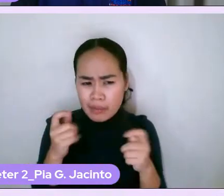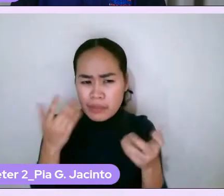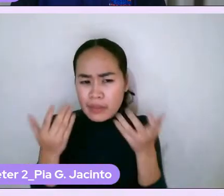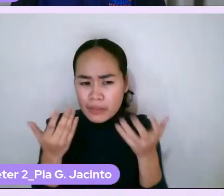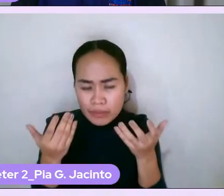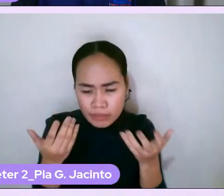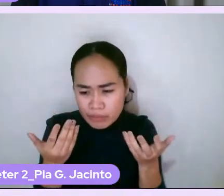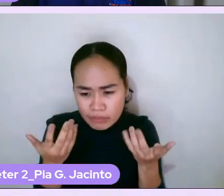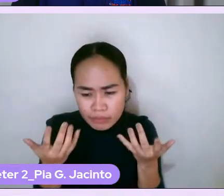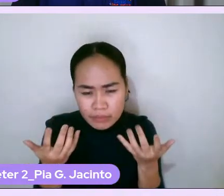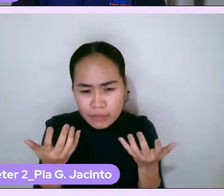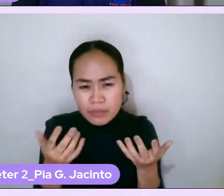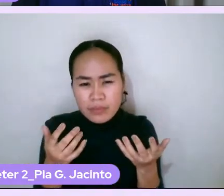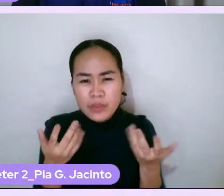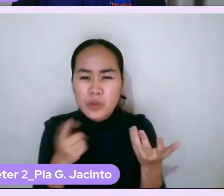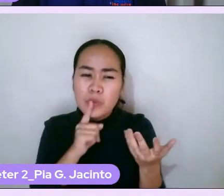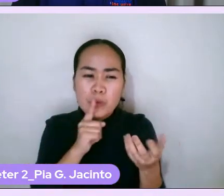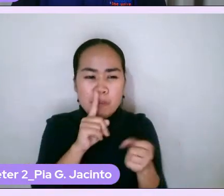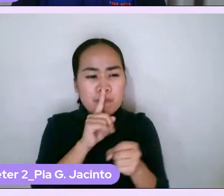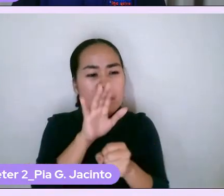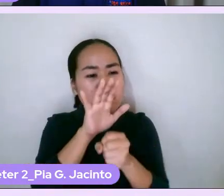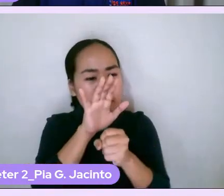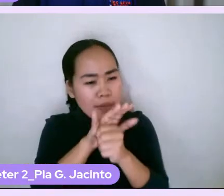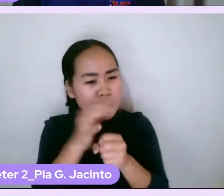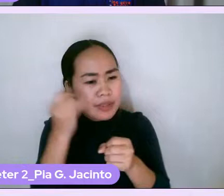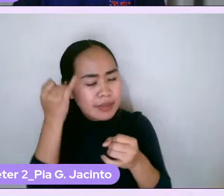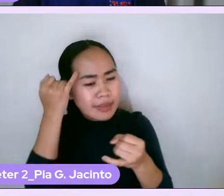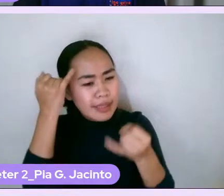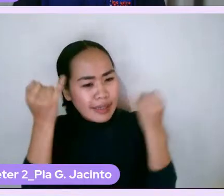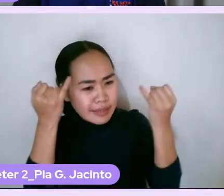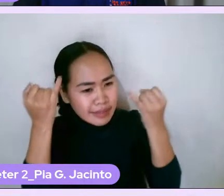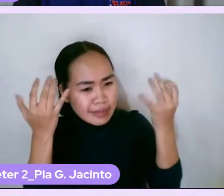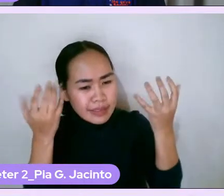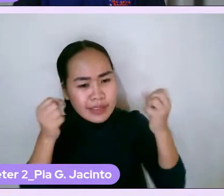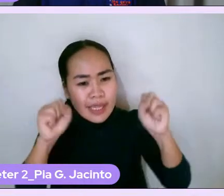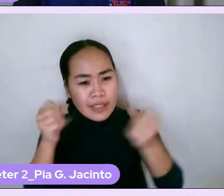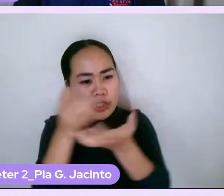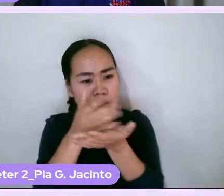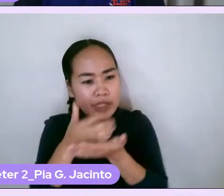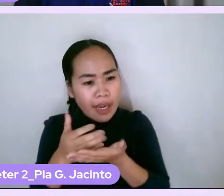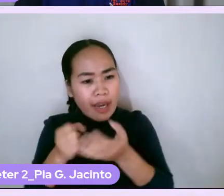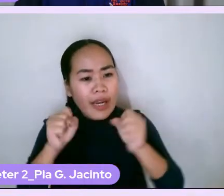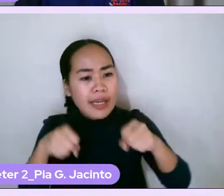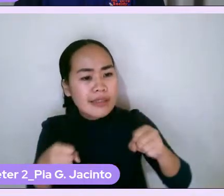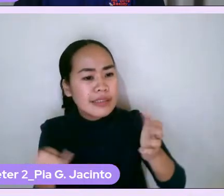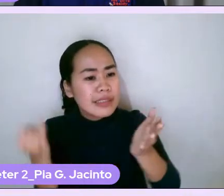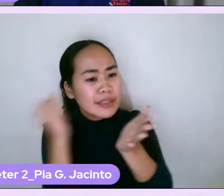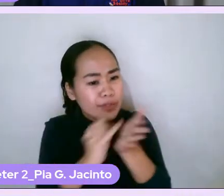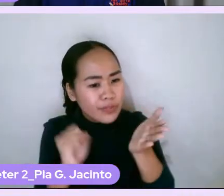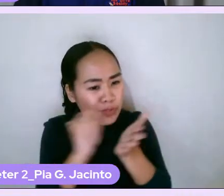no parang promising innovations and ideas that are investable outside of Manila. So